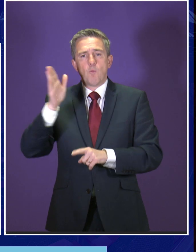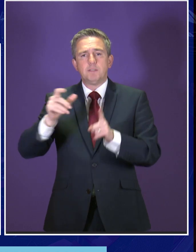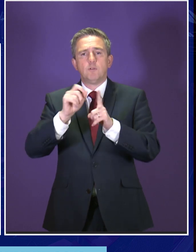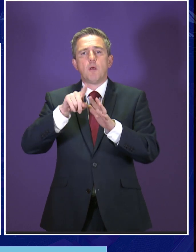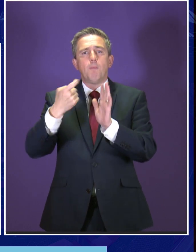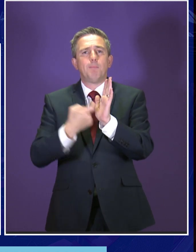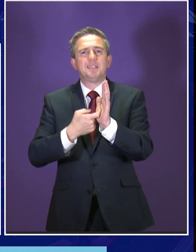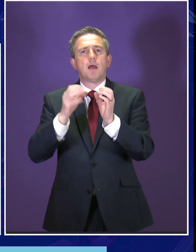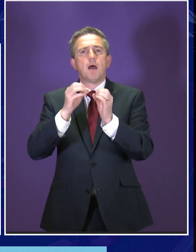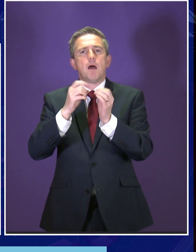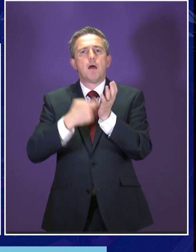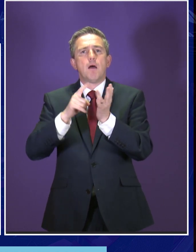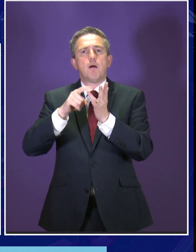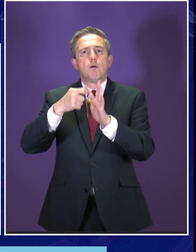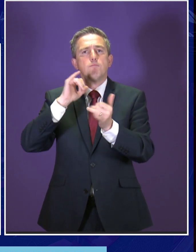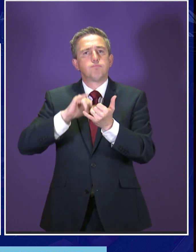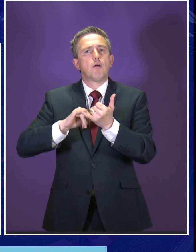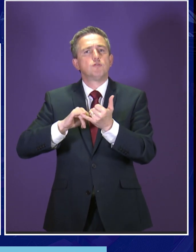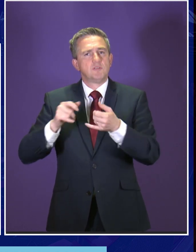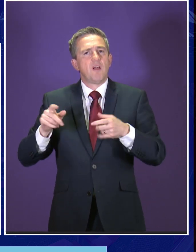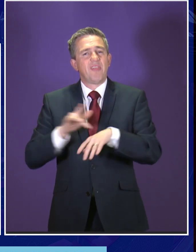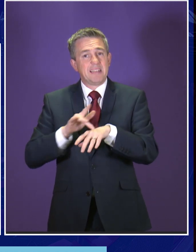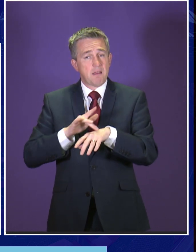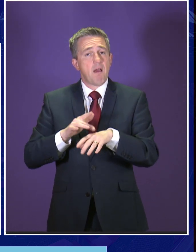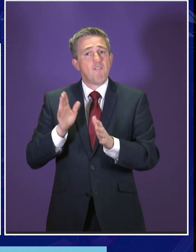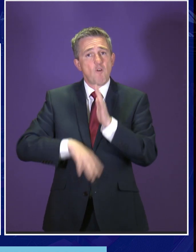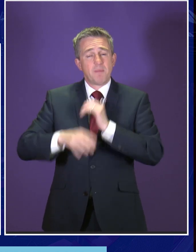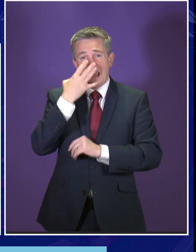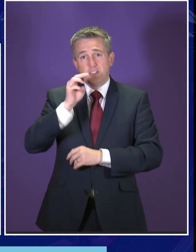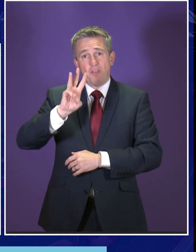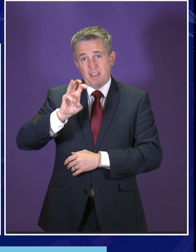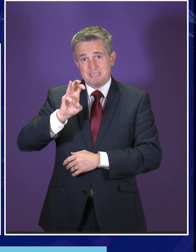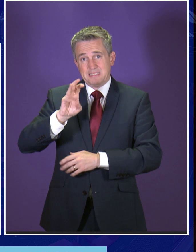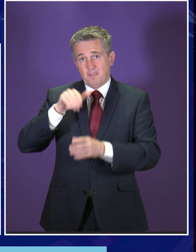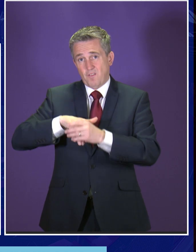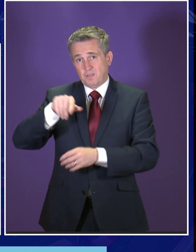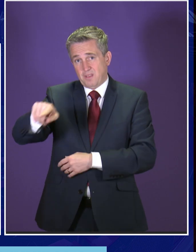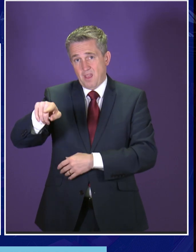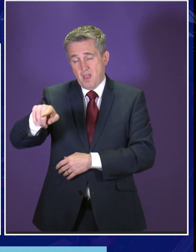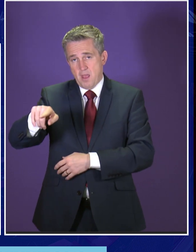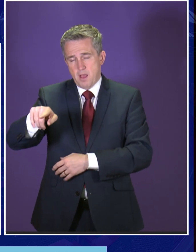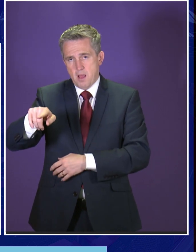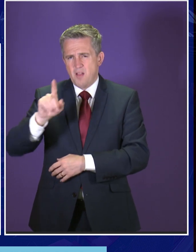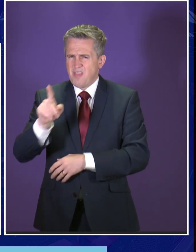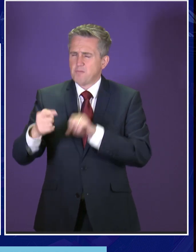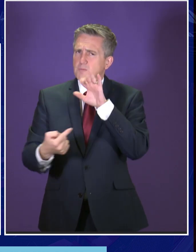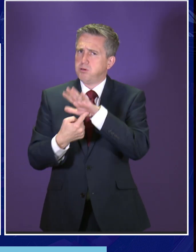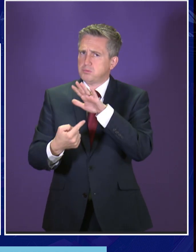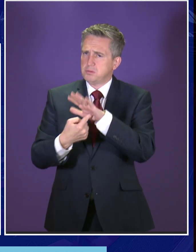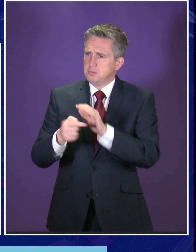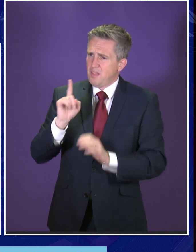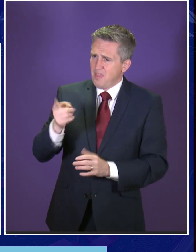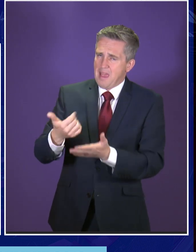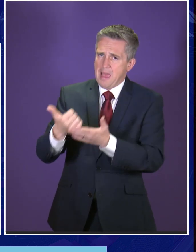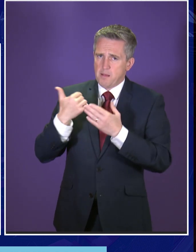Brook's theatre. I was very lucky to work with Peter Brook at the age of 13, and that was really a very important moment of my life because that